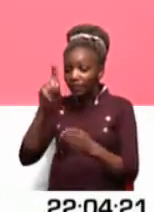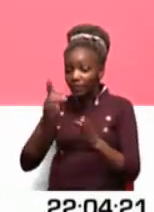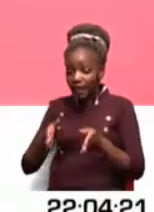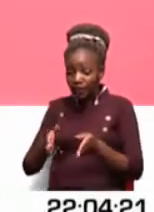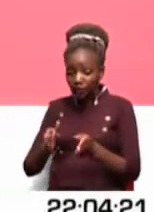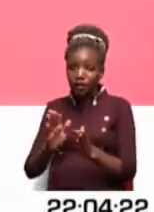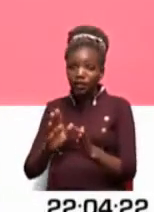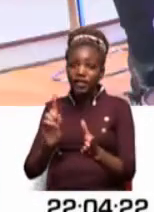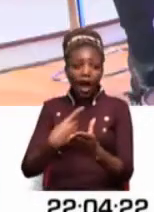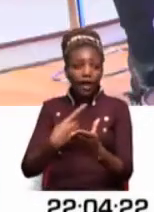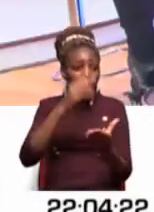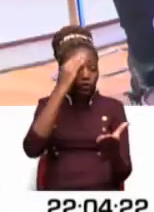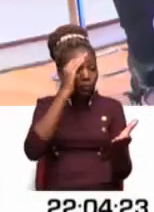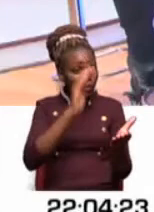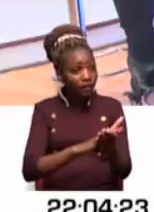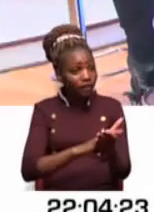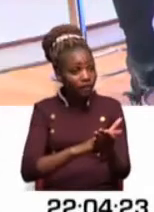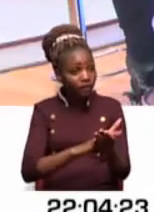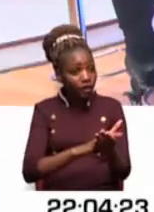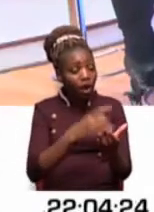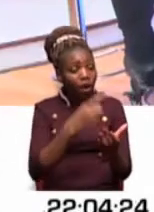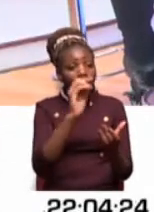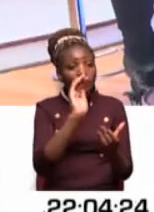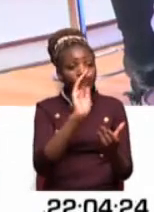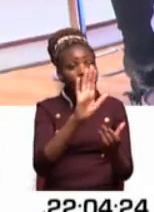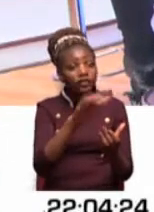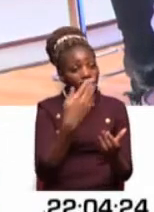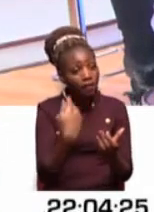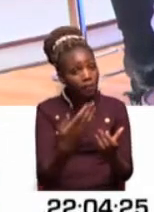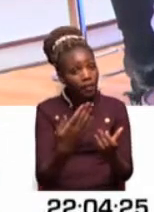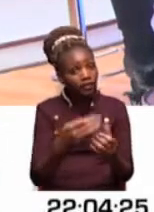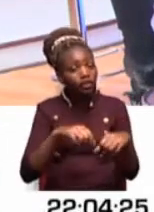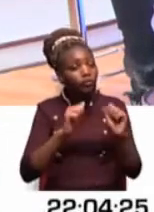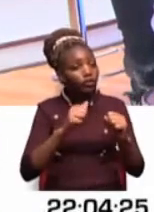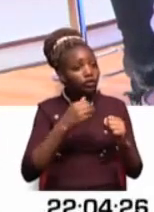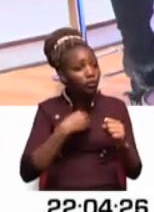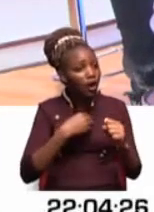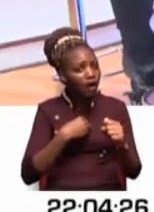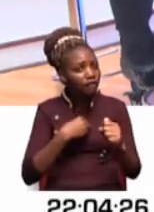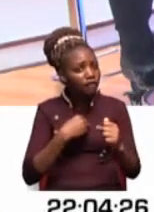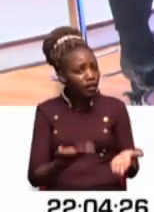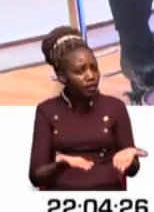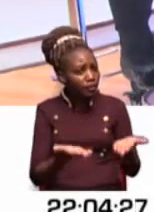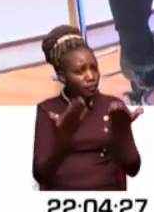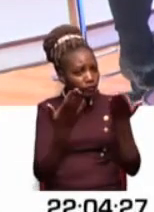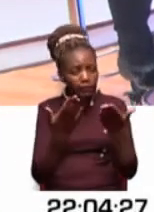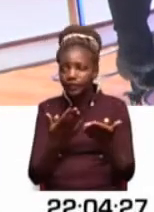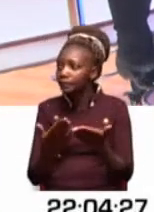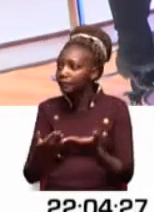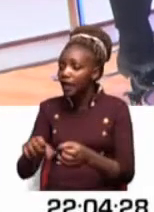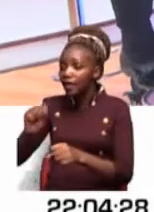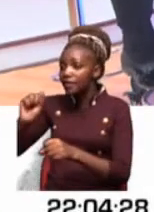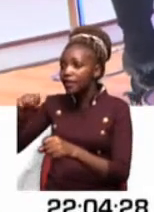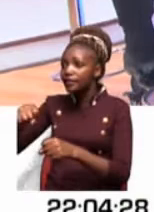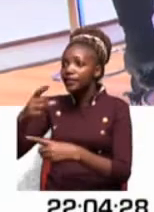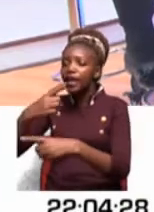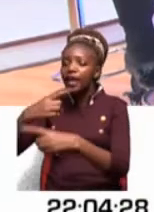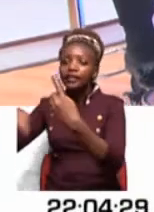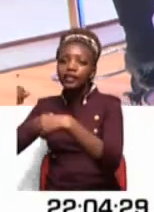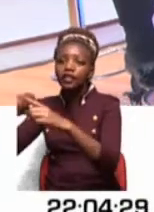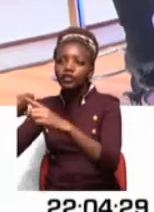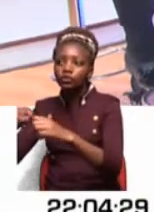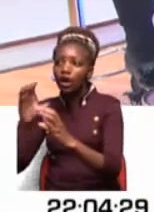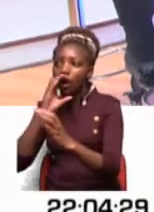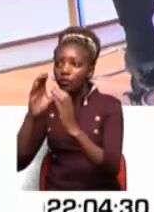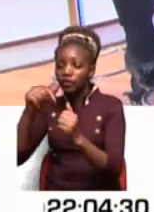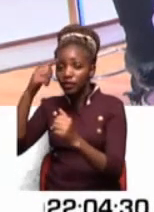the 155 pages report can be the starting point of this? I think it's a continuing conversation, mm-hmm. because national ethos